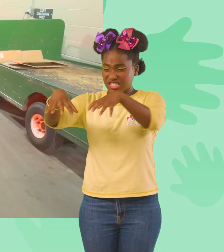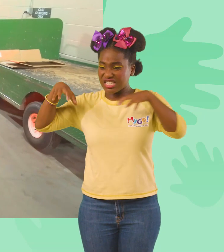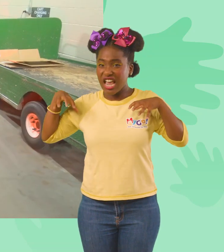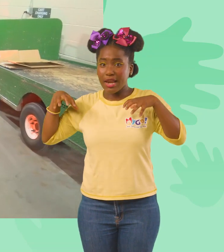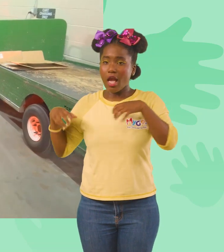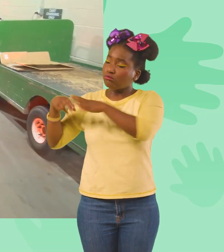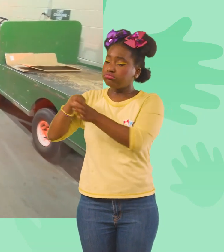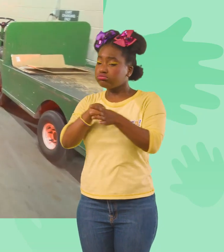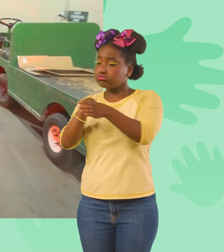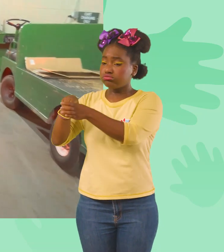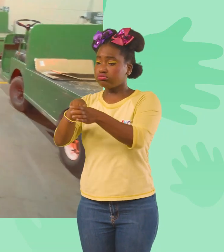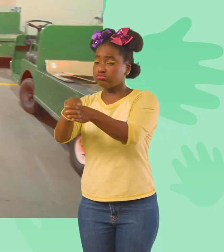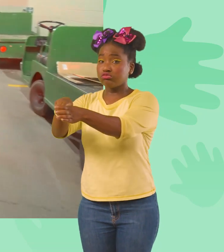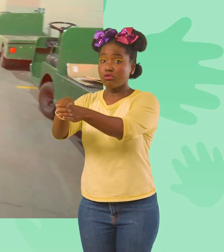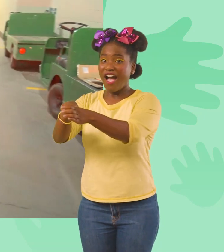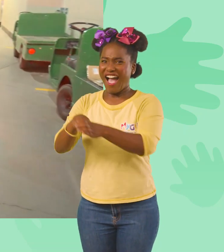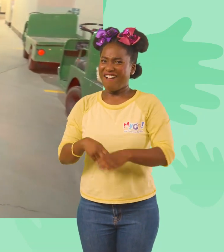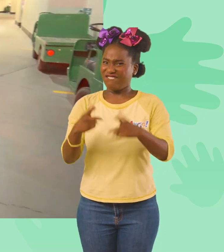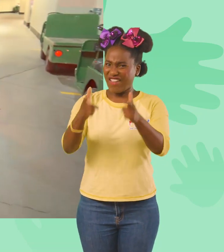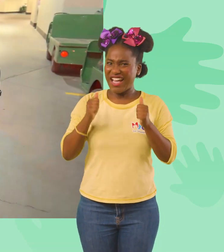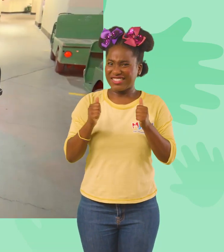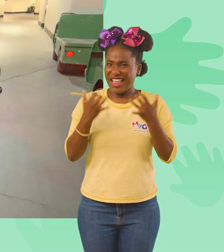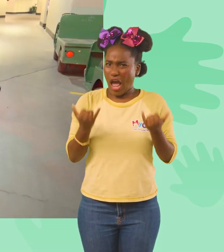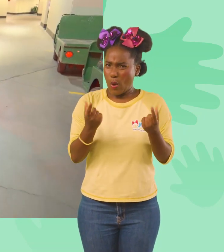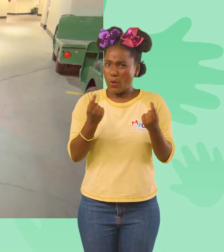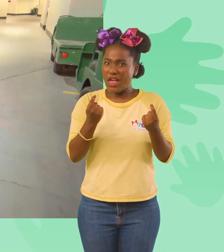super fast. All right, I gotta go get Dr. Evil now.